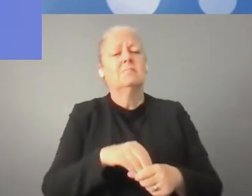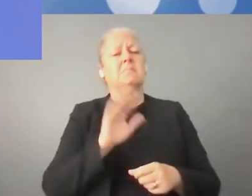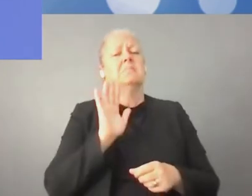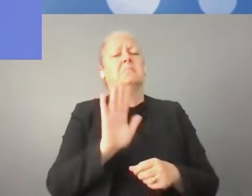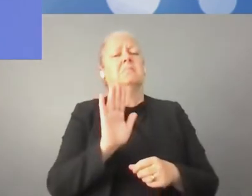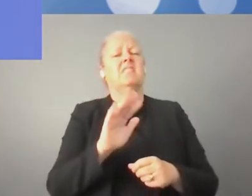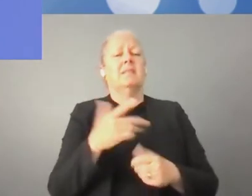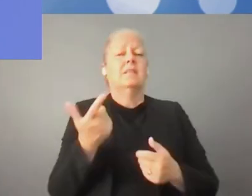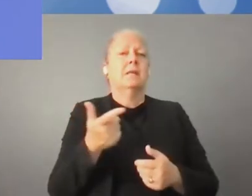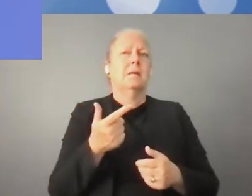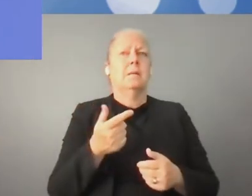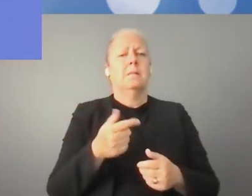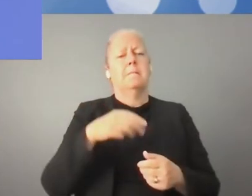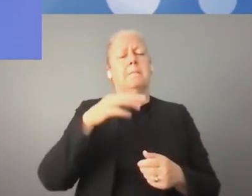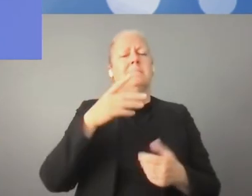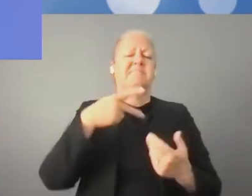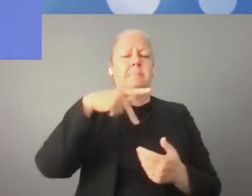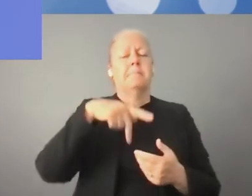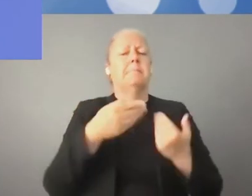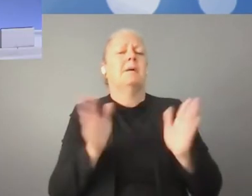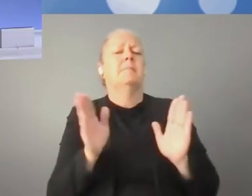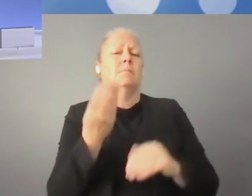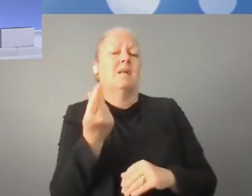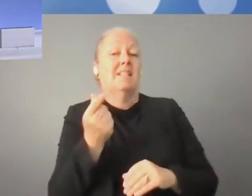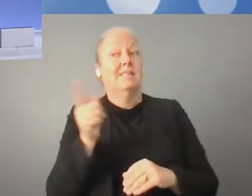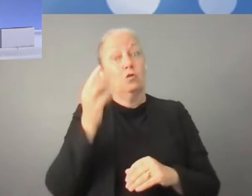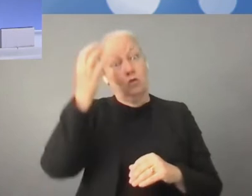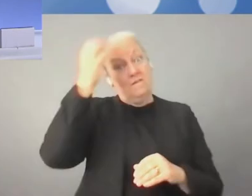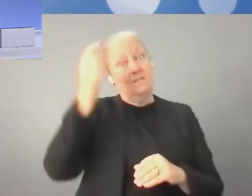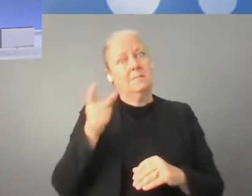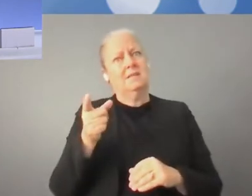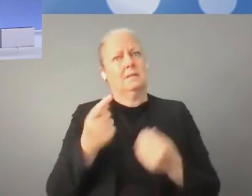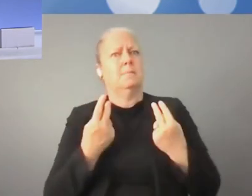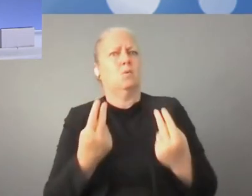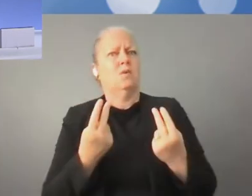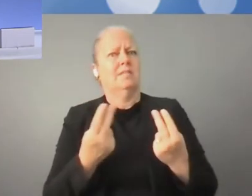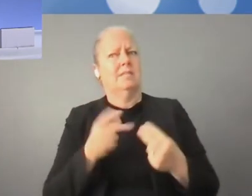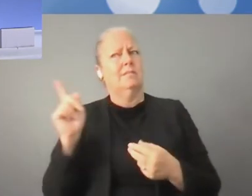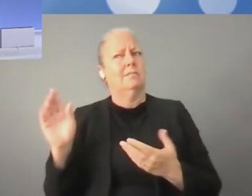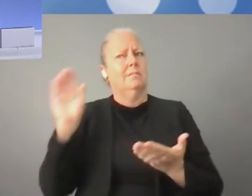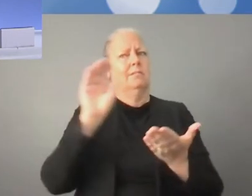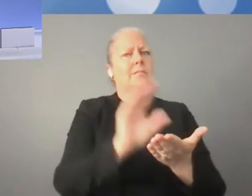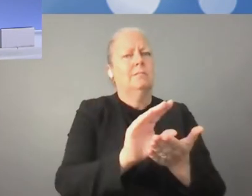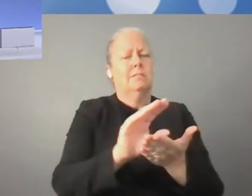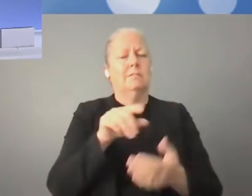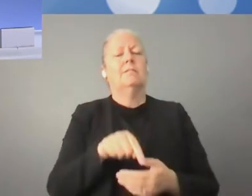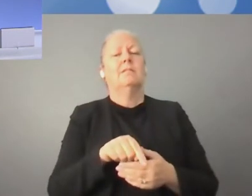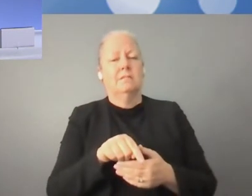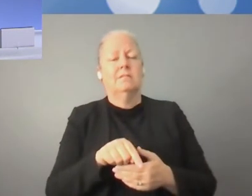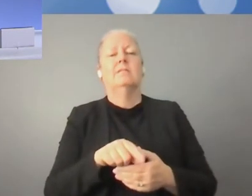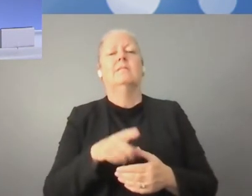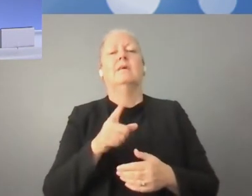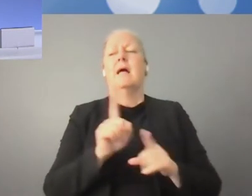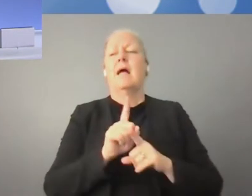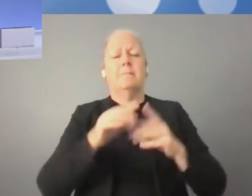it's really the support from the from the government is really important not only on the maybe very first stage as a startups and small